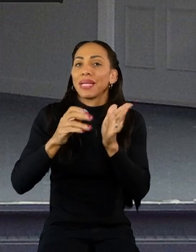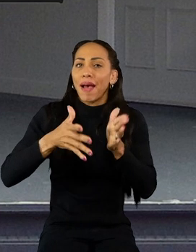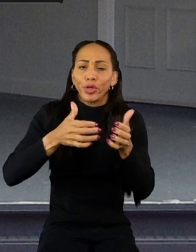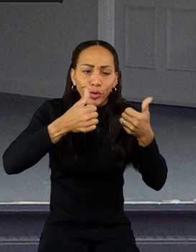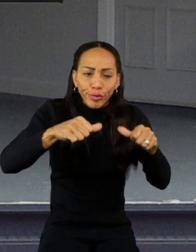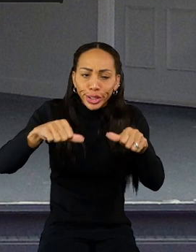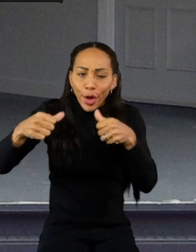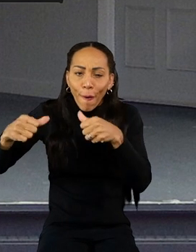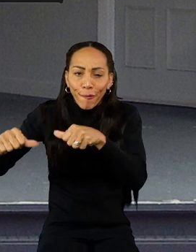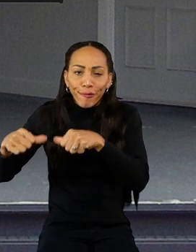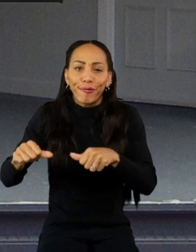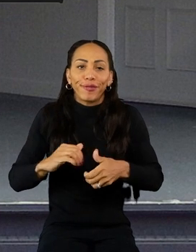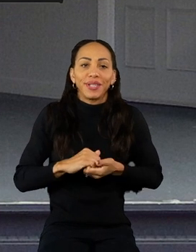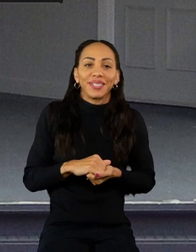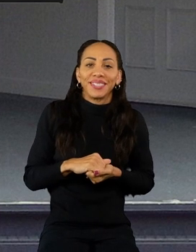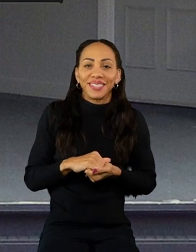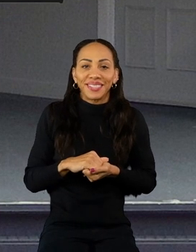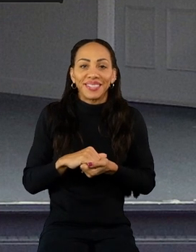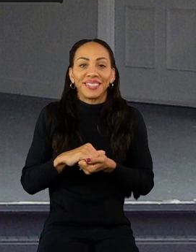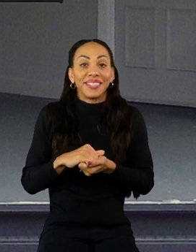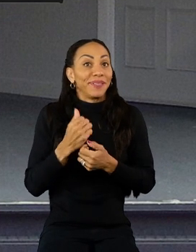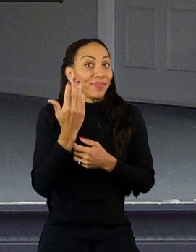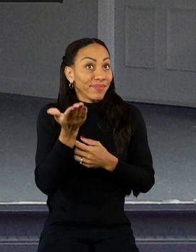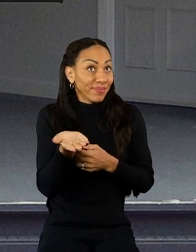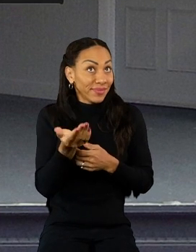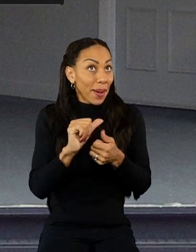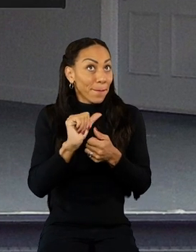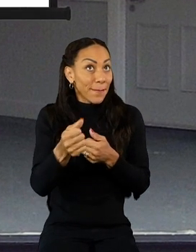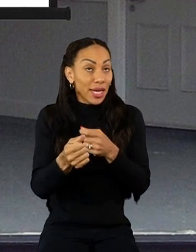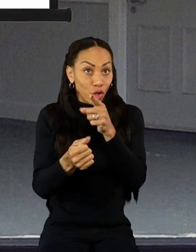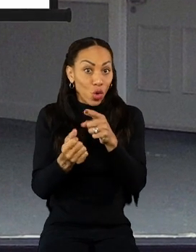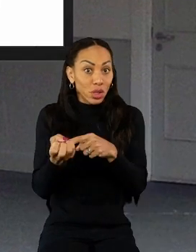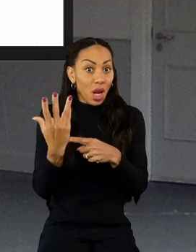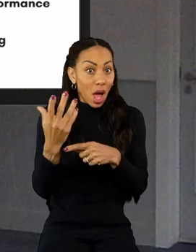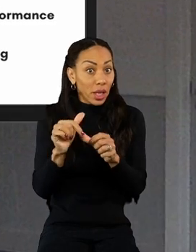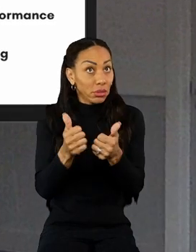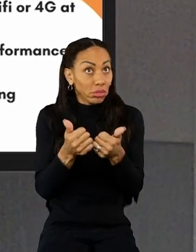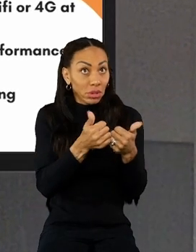a lot of technical issues to resolve. Okay, we can go back to